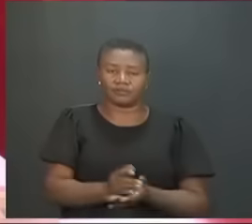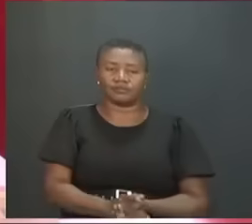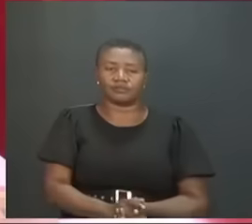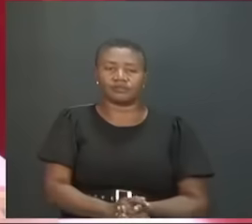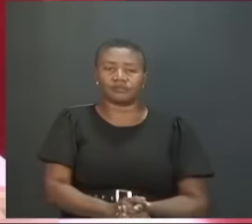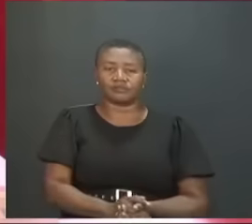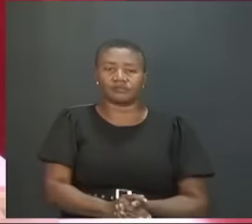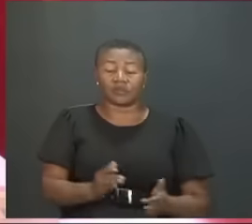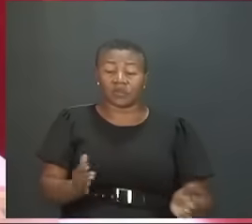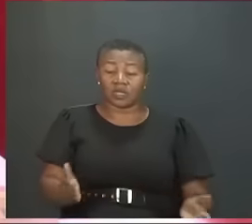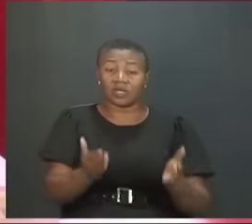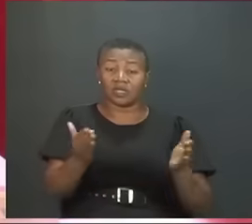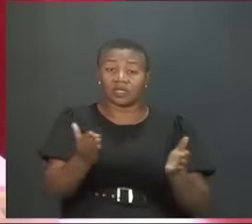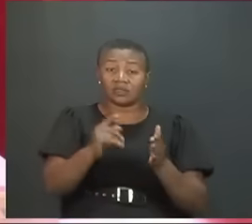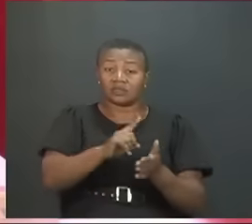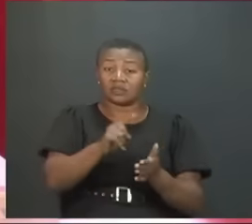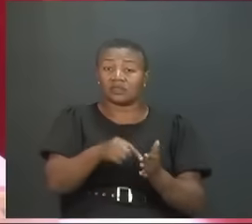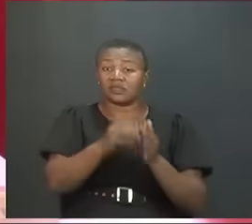urging this House